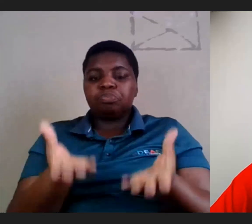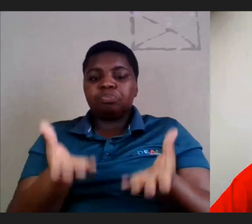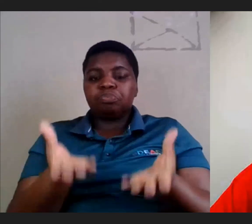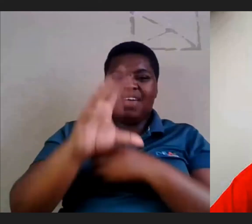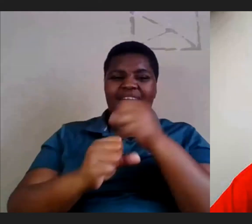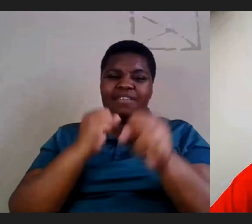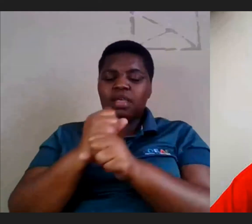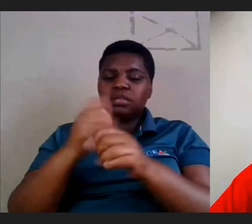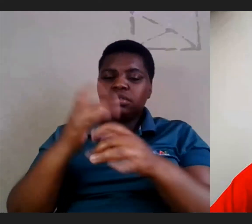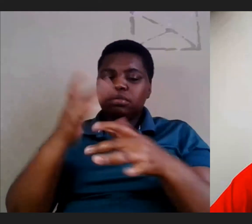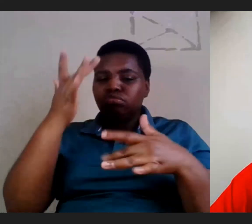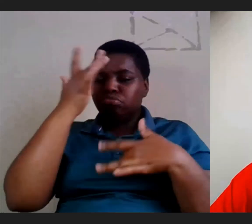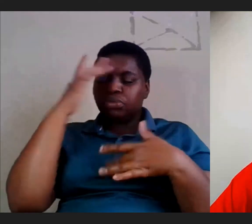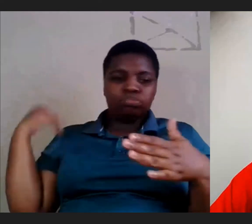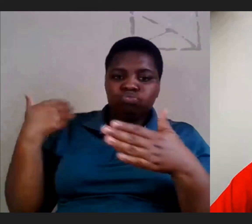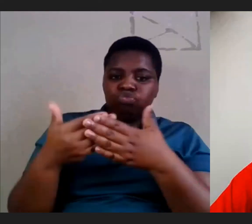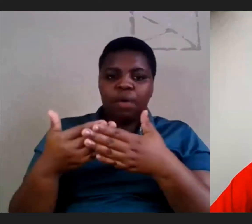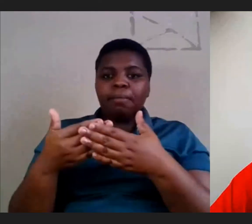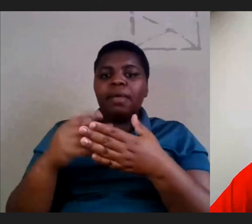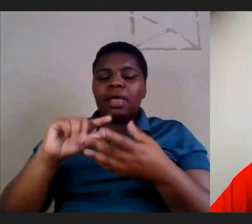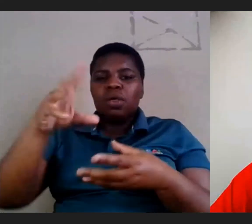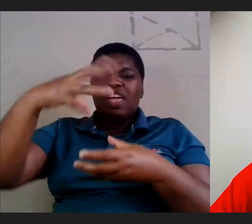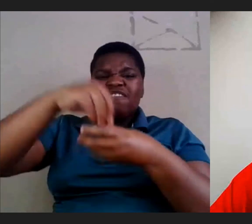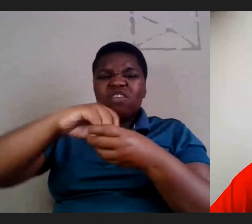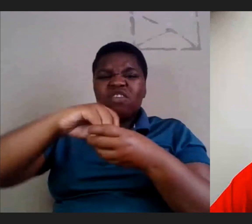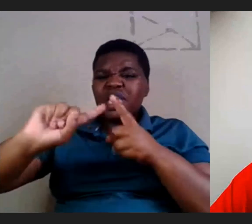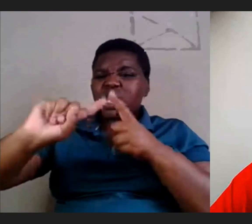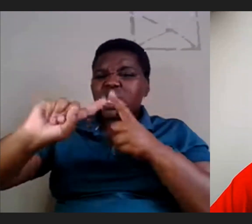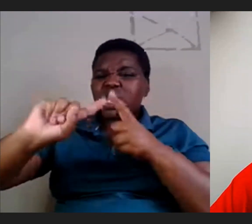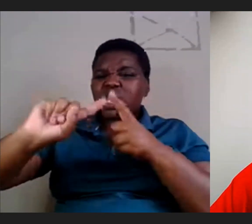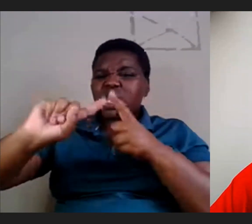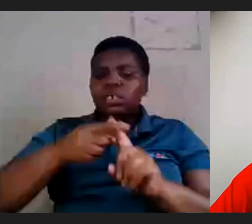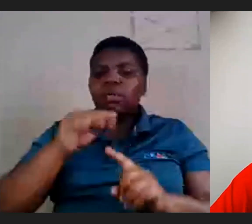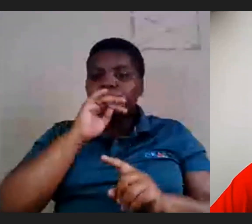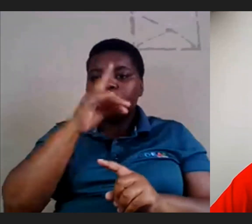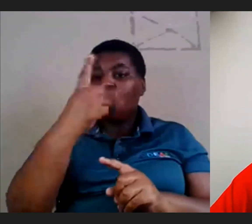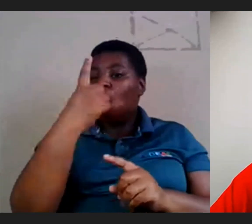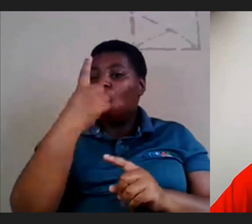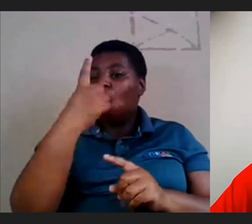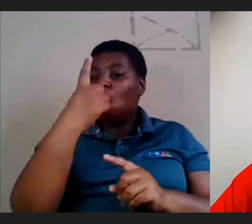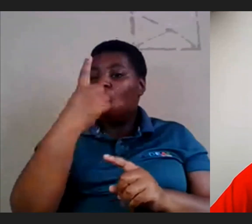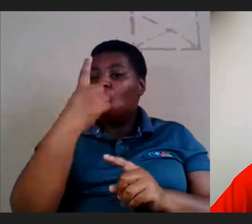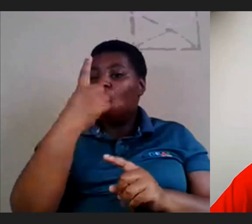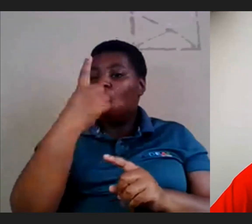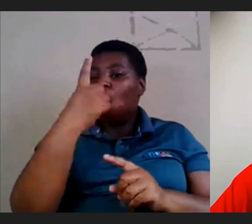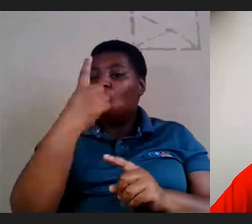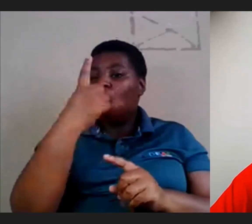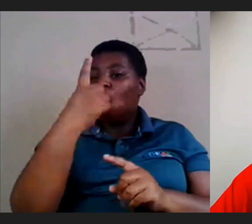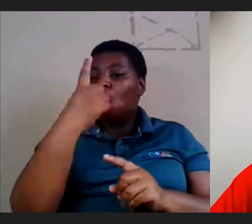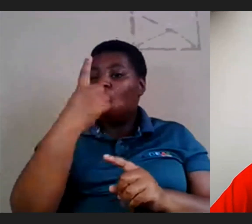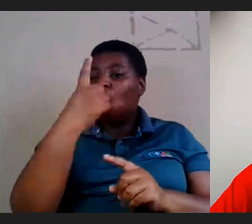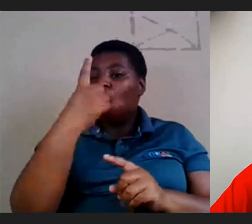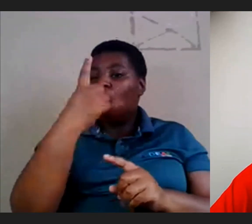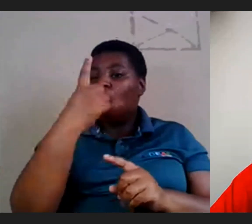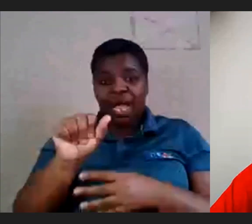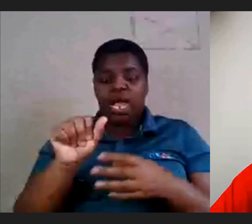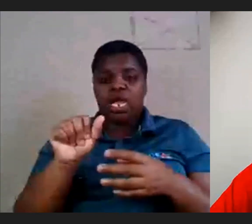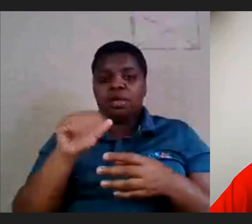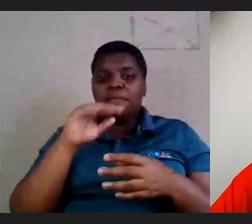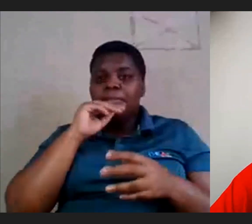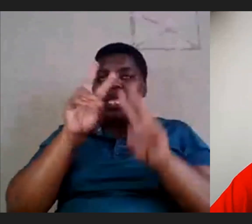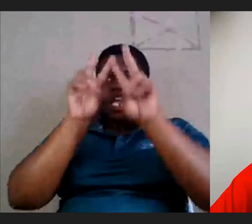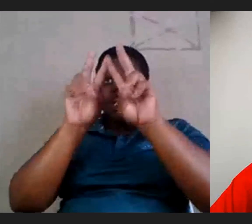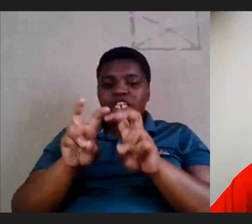following a water skiing accident. Dr. Jacques Lloyd is one of the directors of Africa Rehabilitation and Research